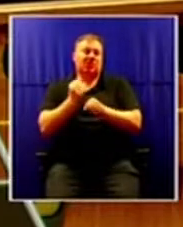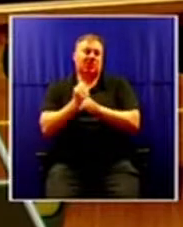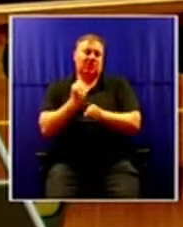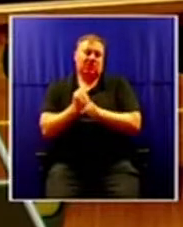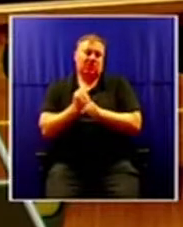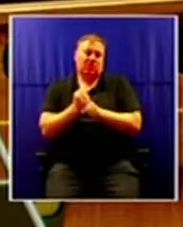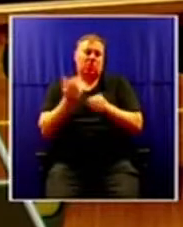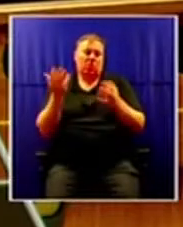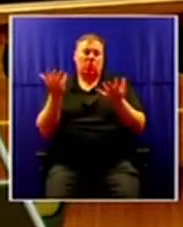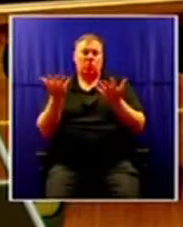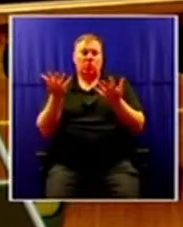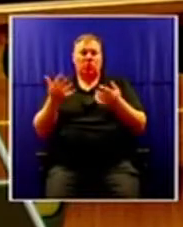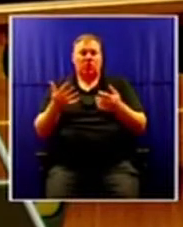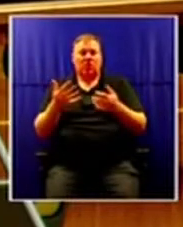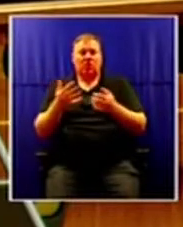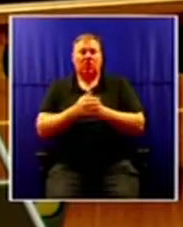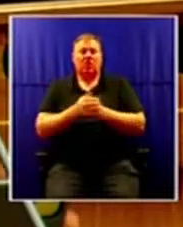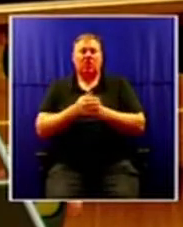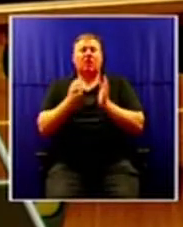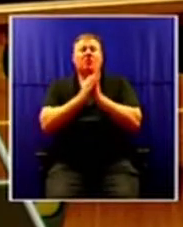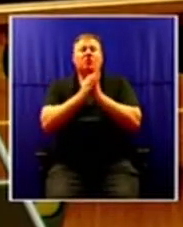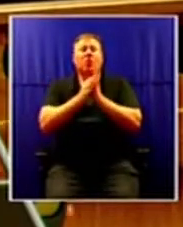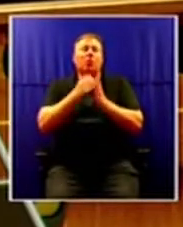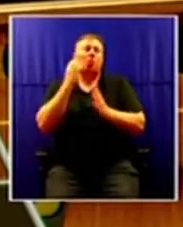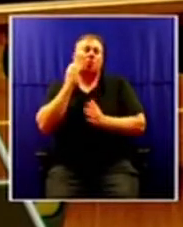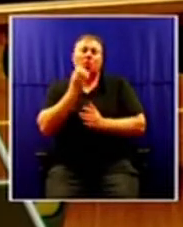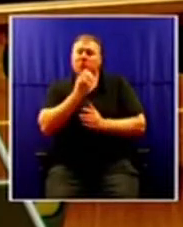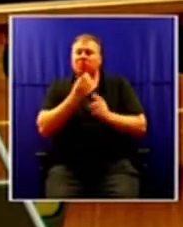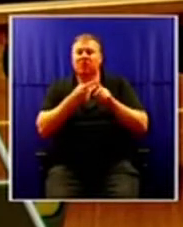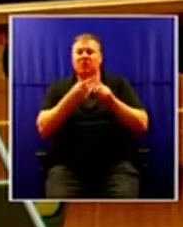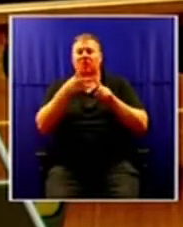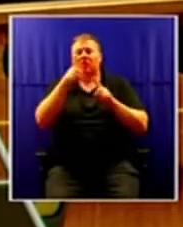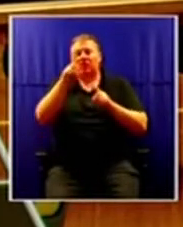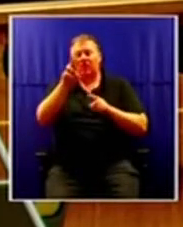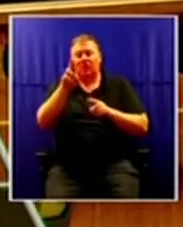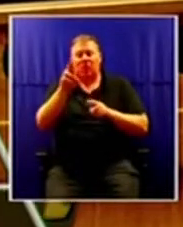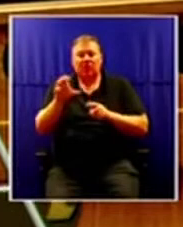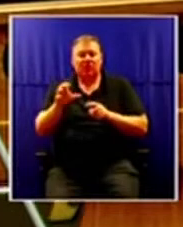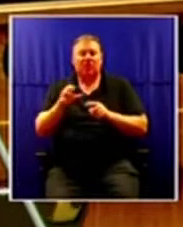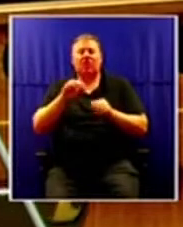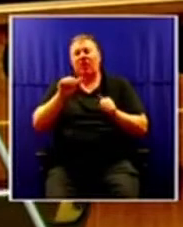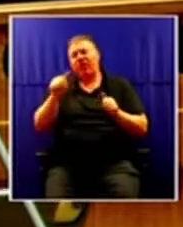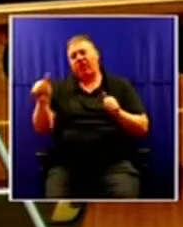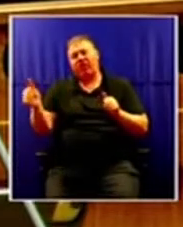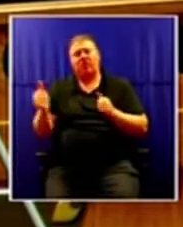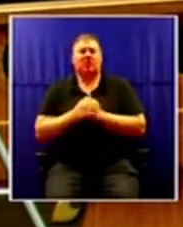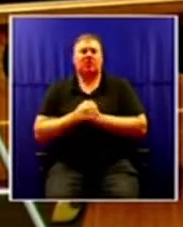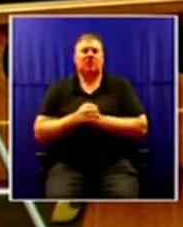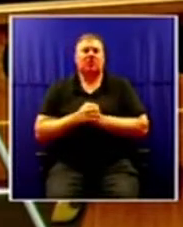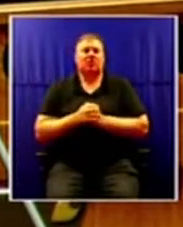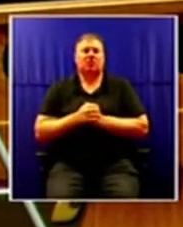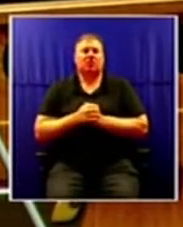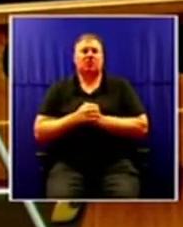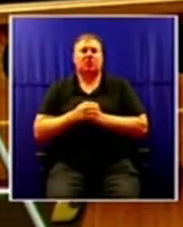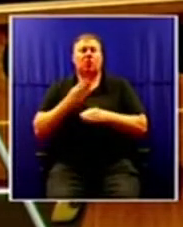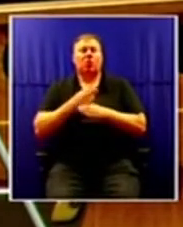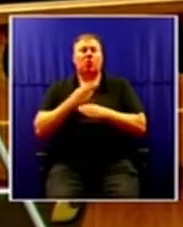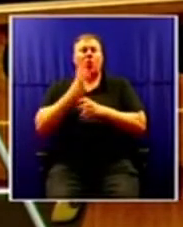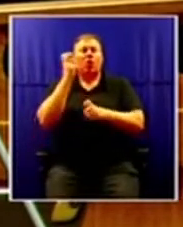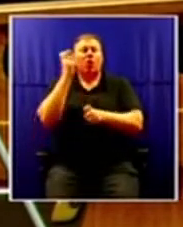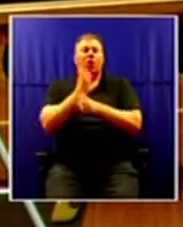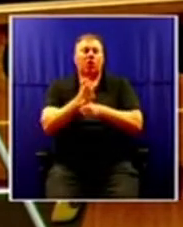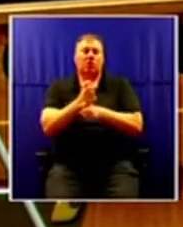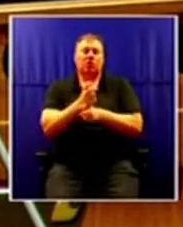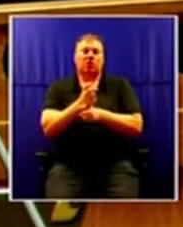facing challenges such as Mozambique and the DRC and others. And we have worked very hard